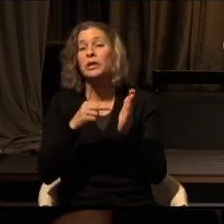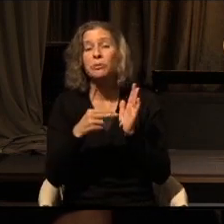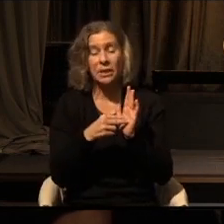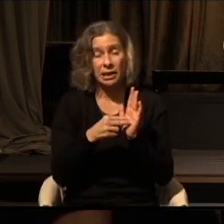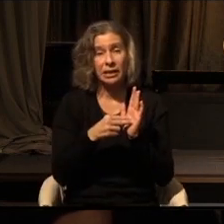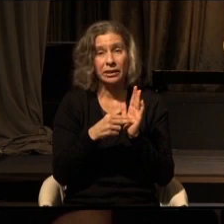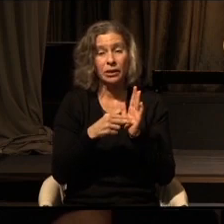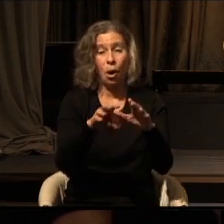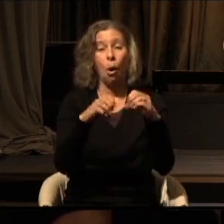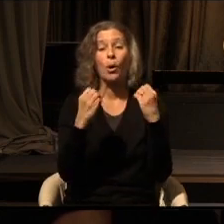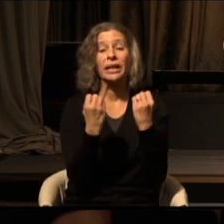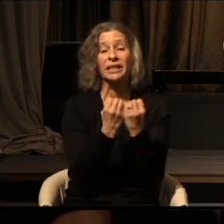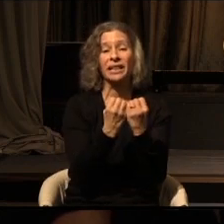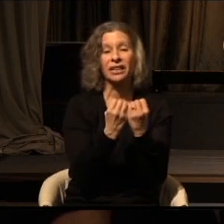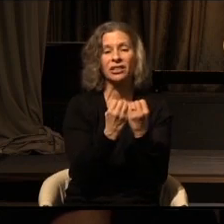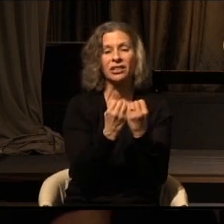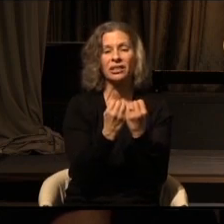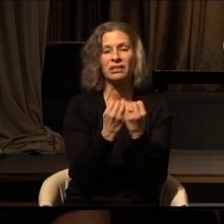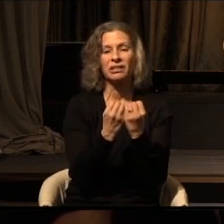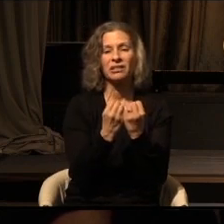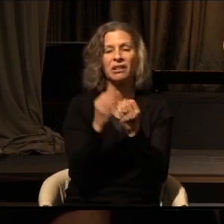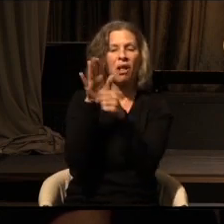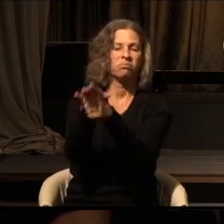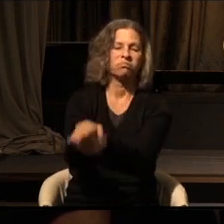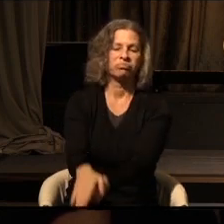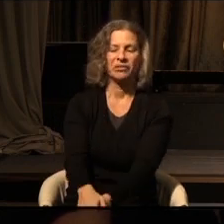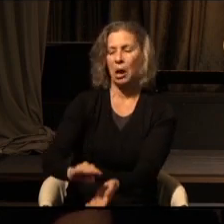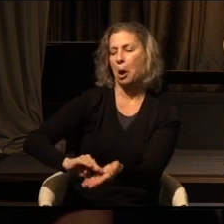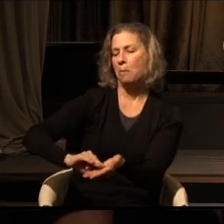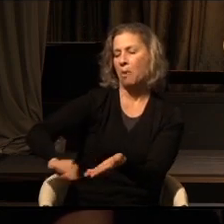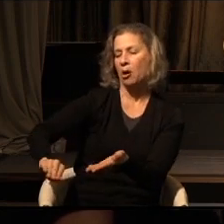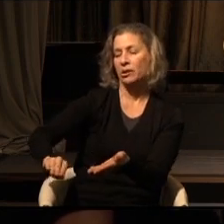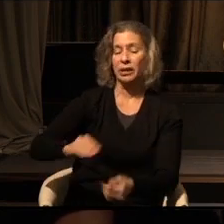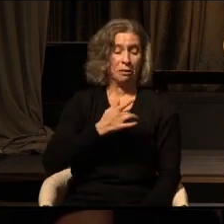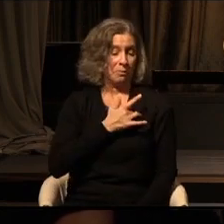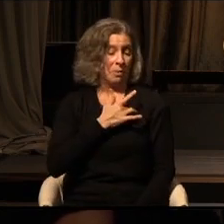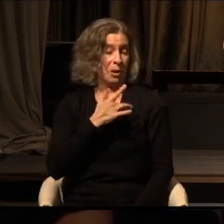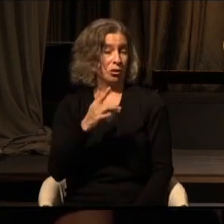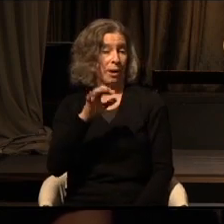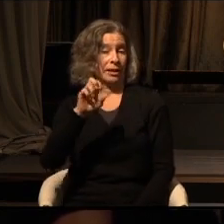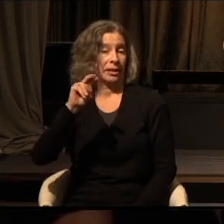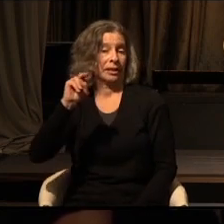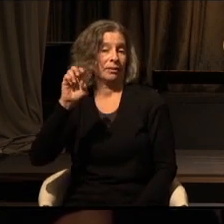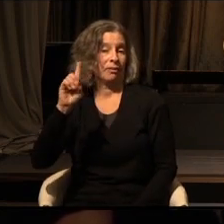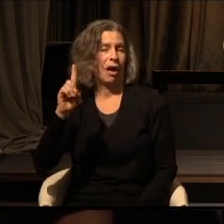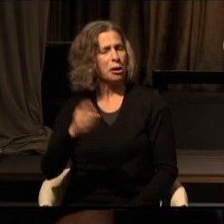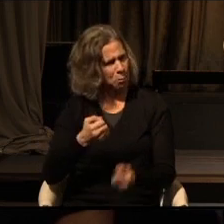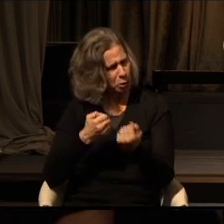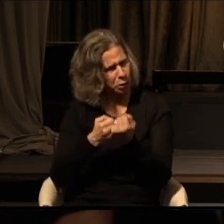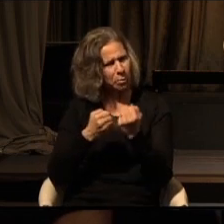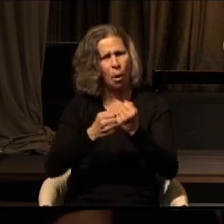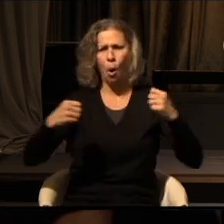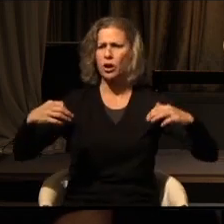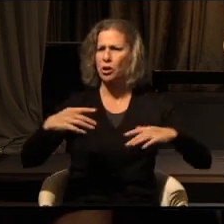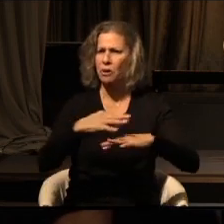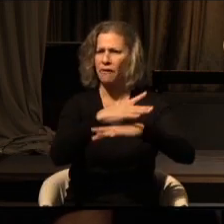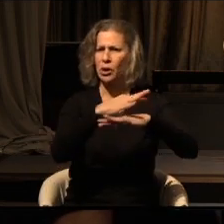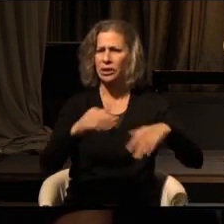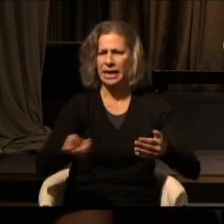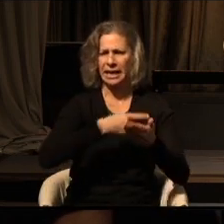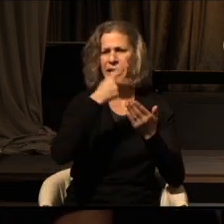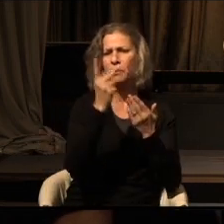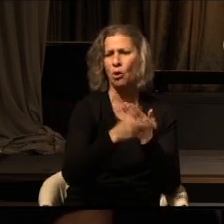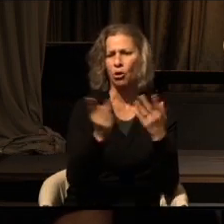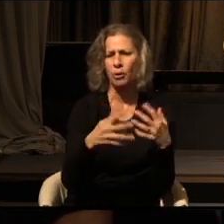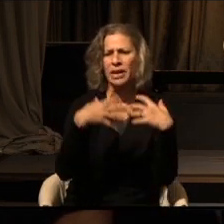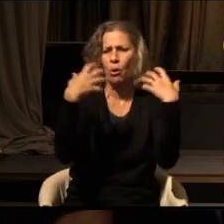organizations, being further marginalized. A recent trend in funding is to support diversity in programming and audiences, and yet